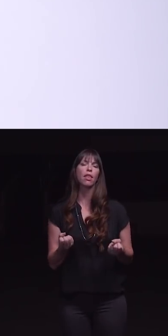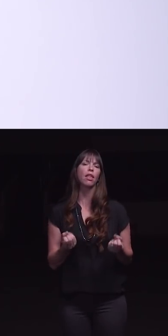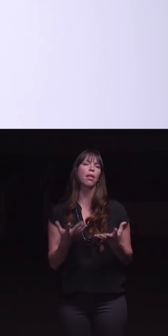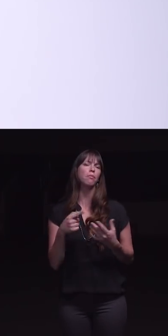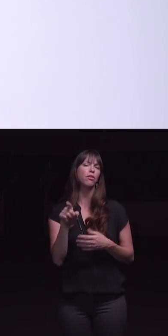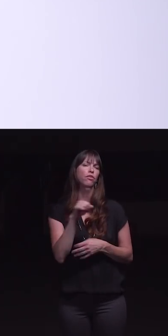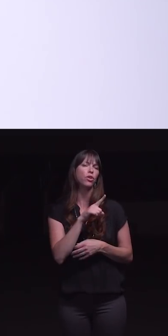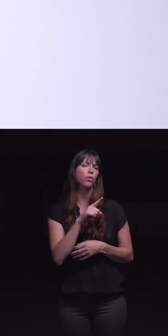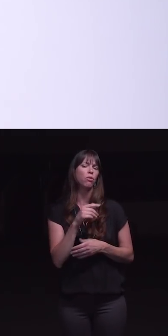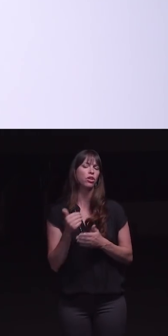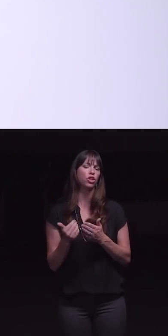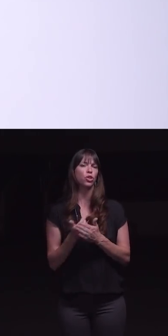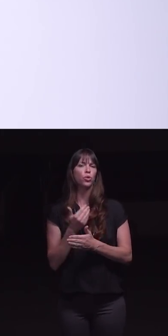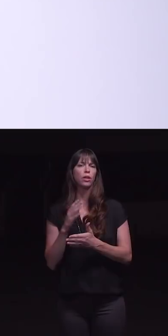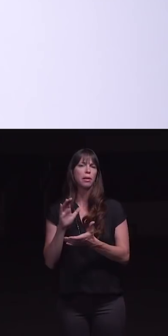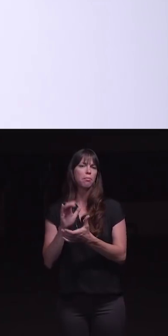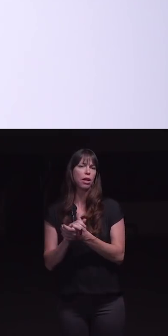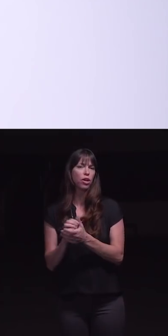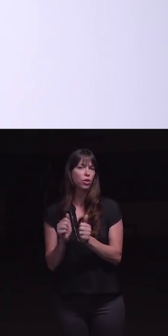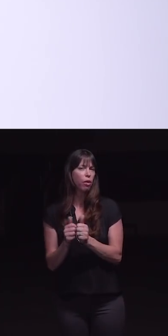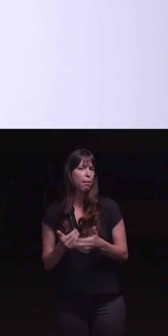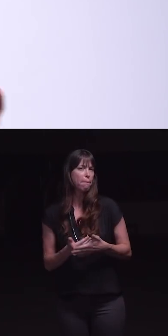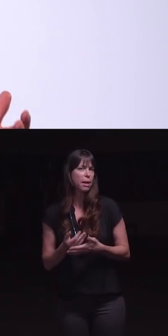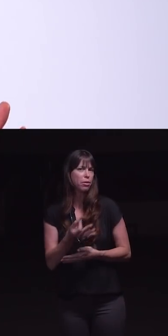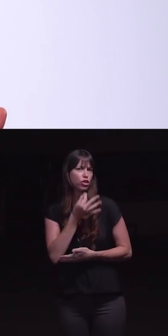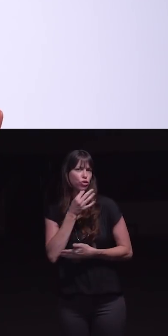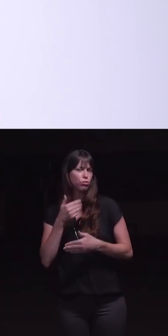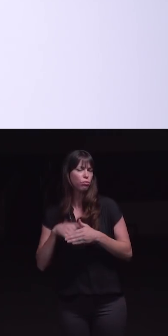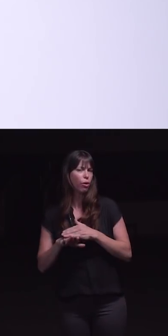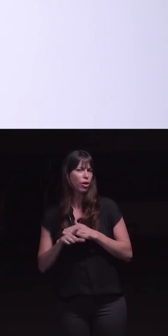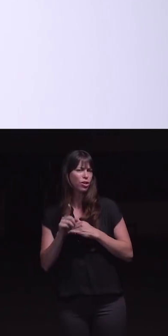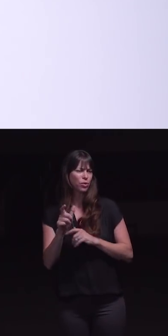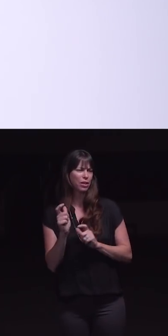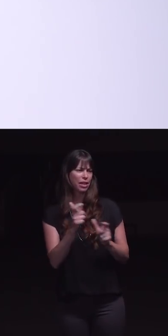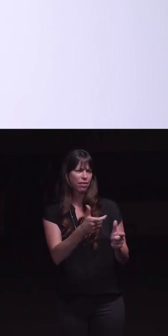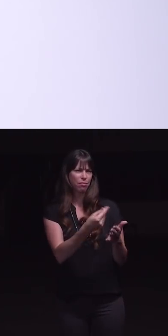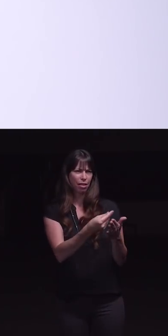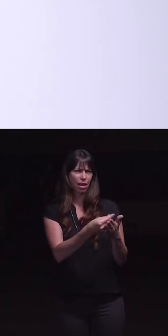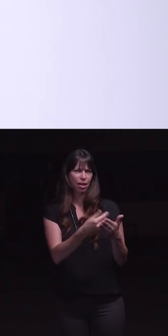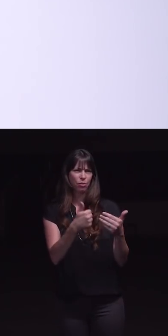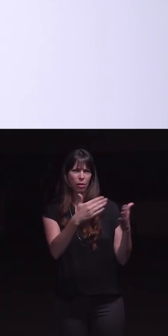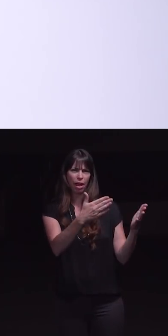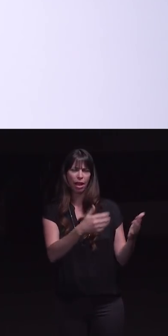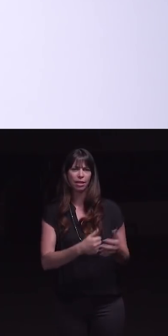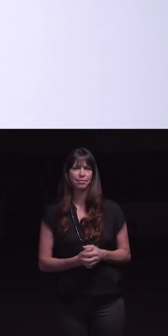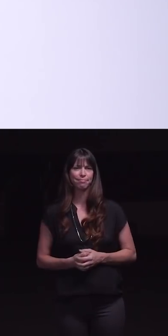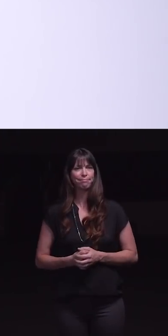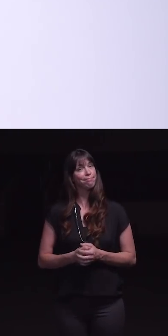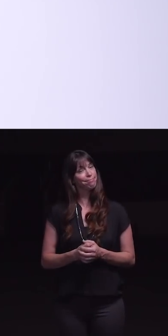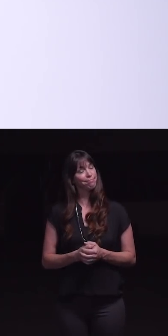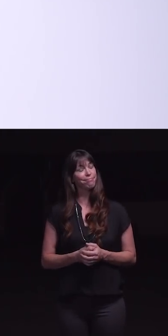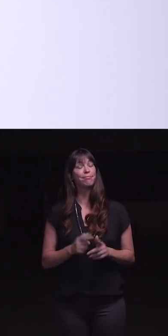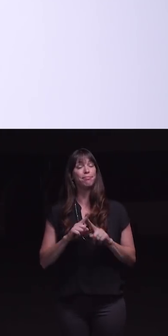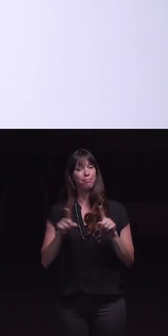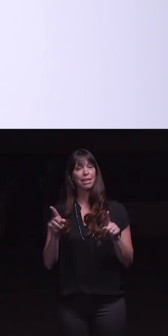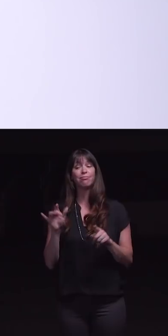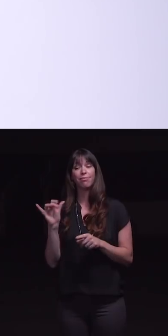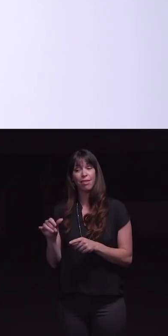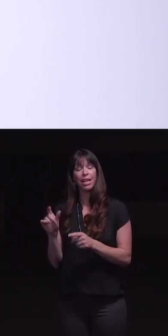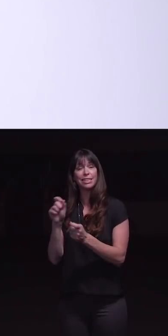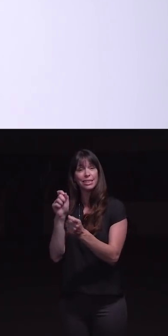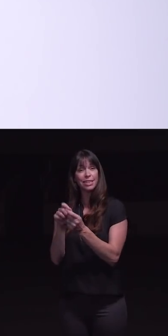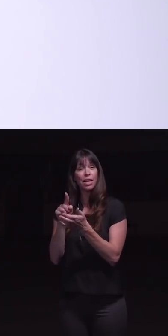how many of you, if you were newlyweds with a child on the way, would give away a federal grant? But they did. They found a family. I wish you could have been